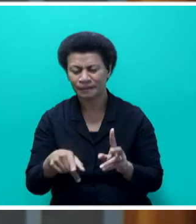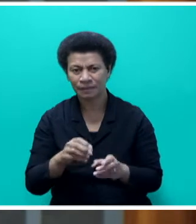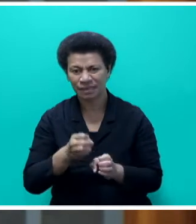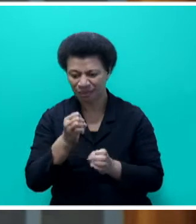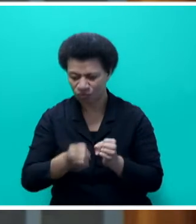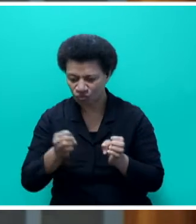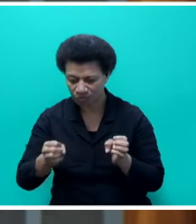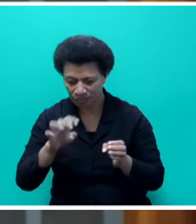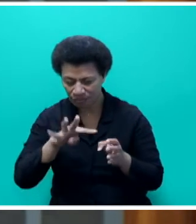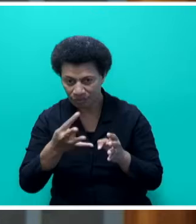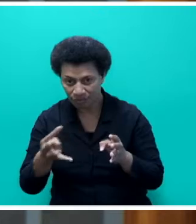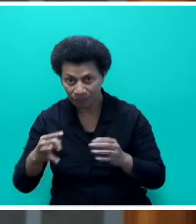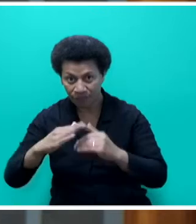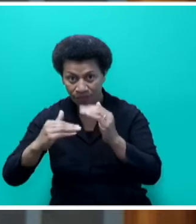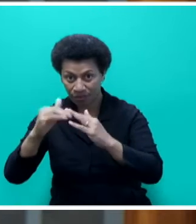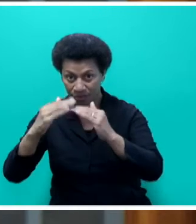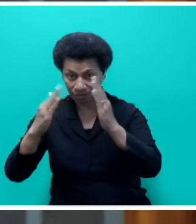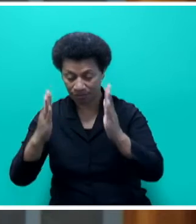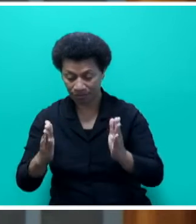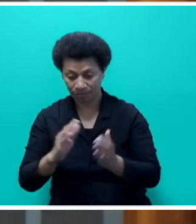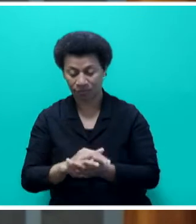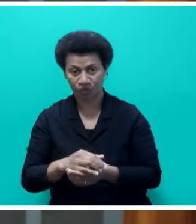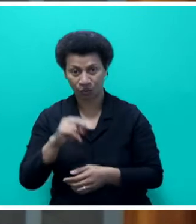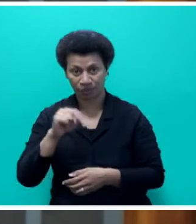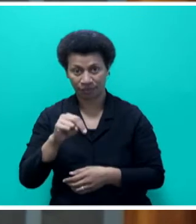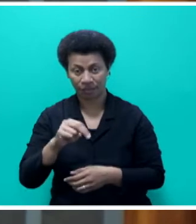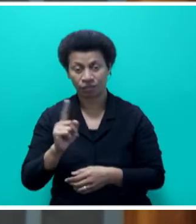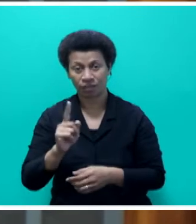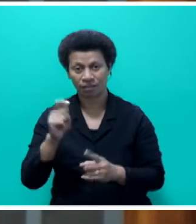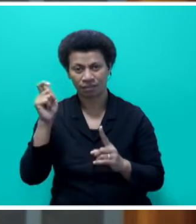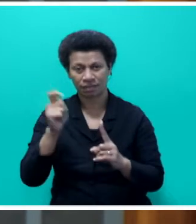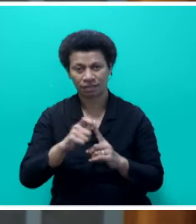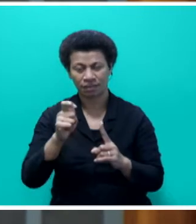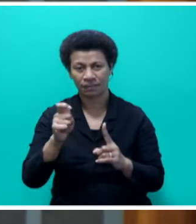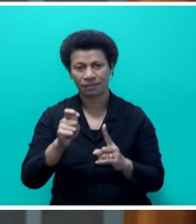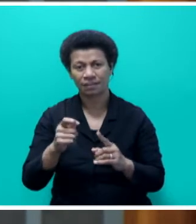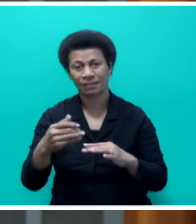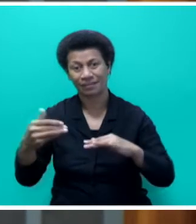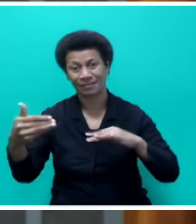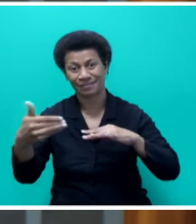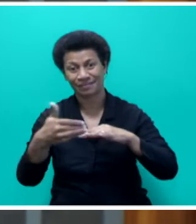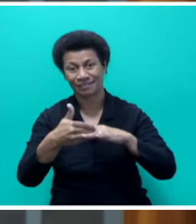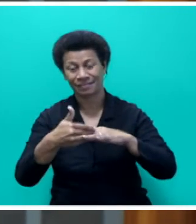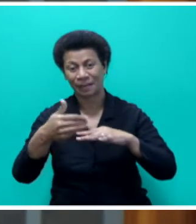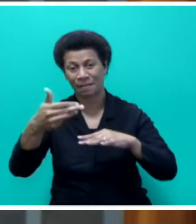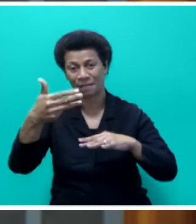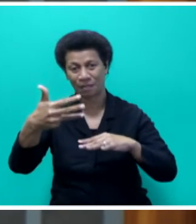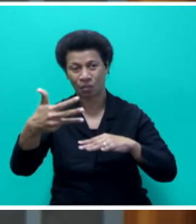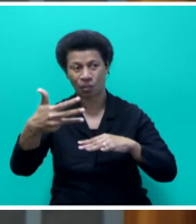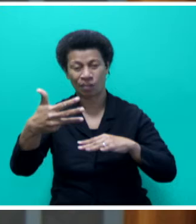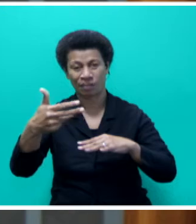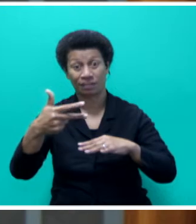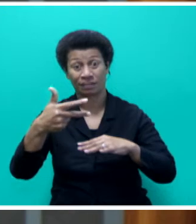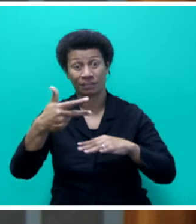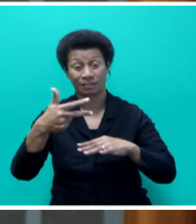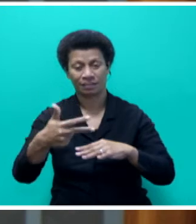conducted, we were required to take some remedial action, specifically with respect to Nambawalu, and work on the redesigning